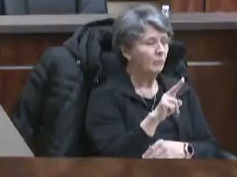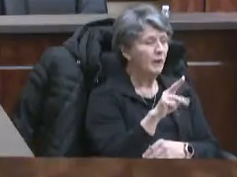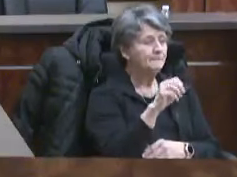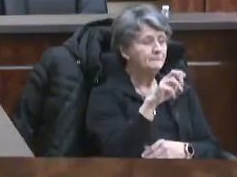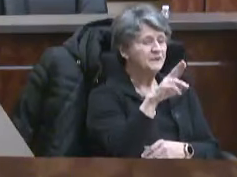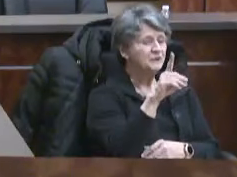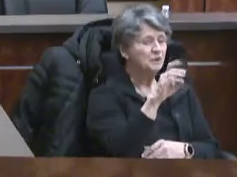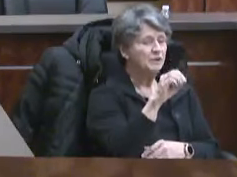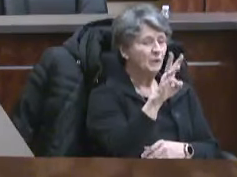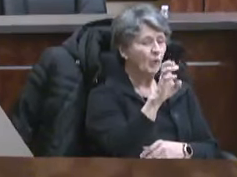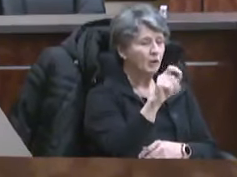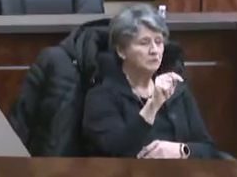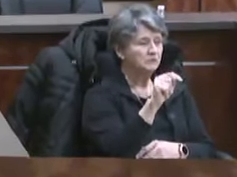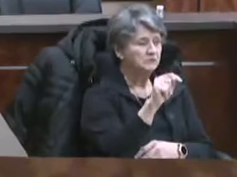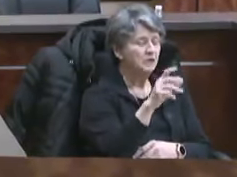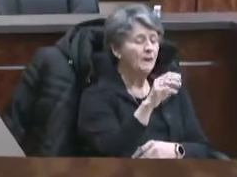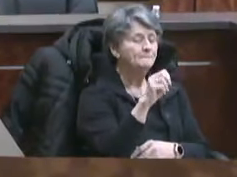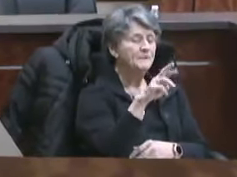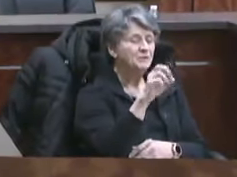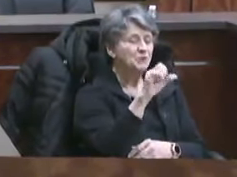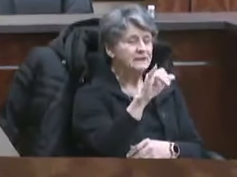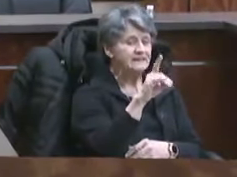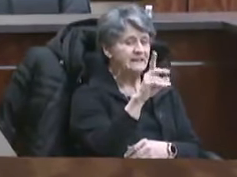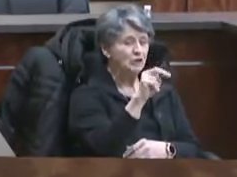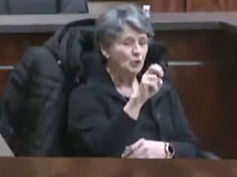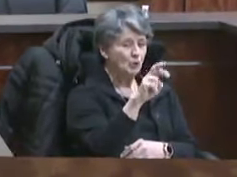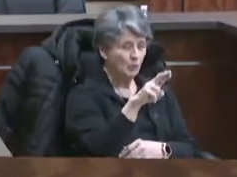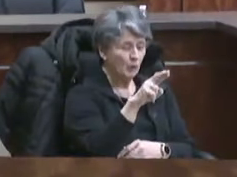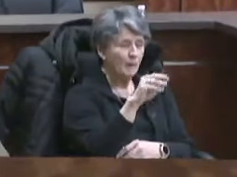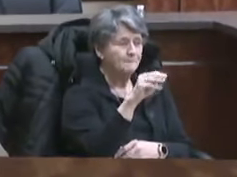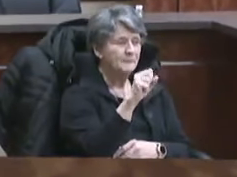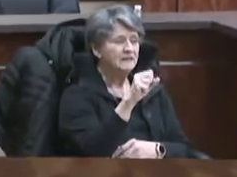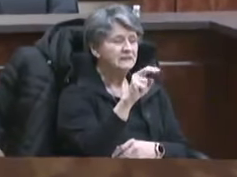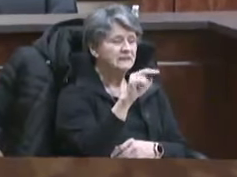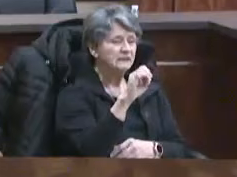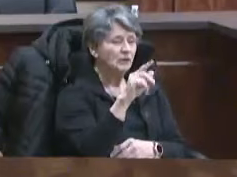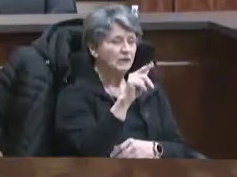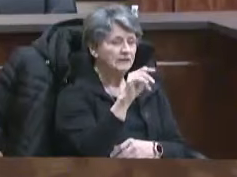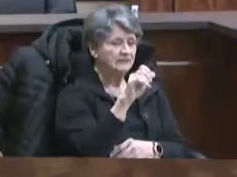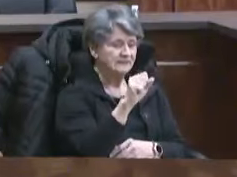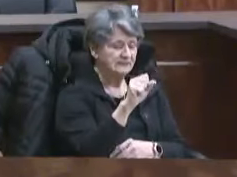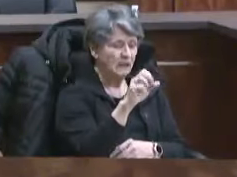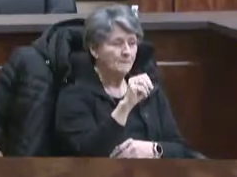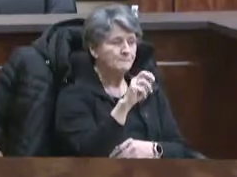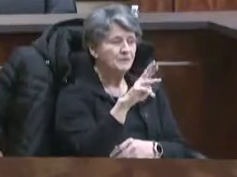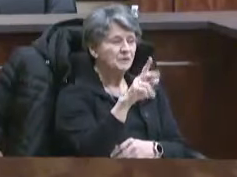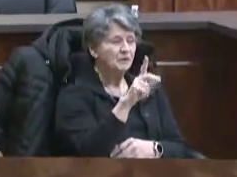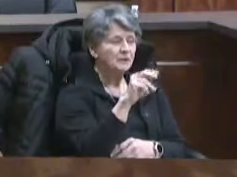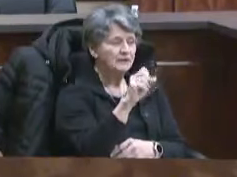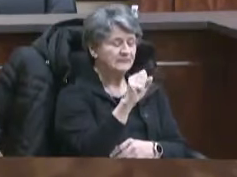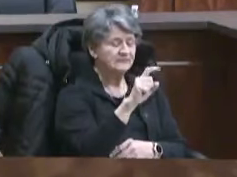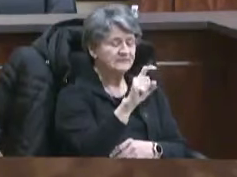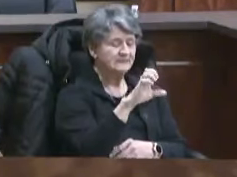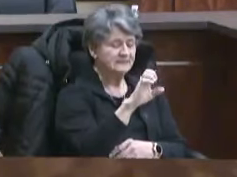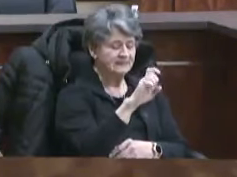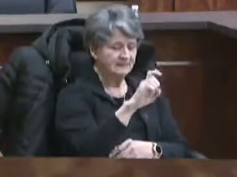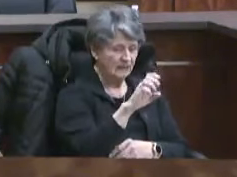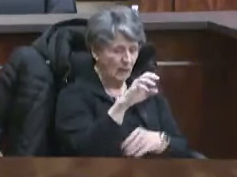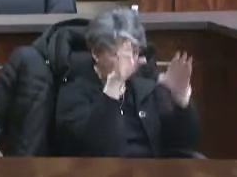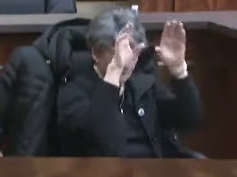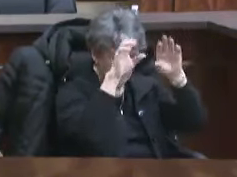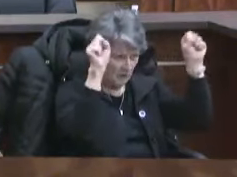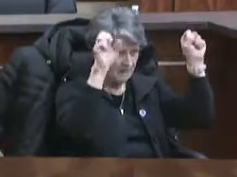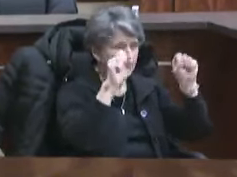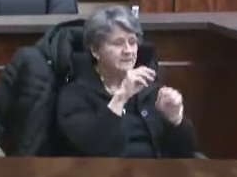Mr. DeWalt? Here. Mr. Sydnor? Here. Ms. Nicholas? Here. Mr. Les? Here. President Smalls?